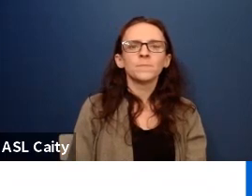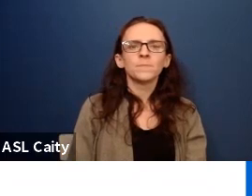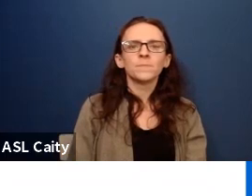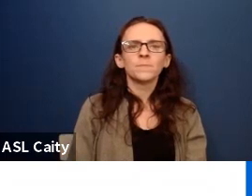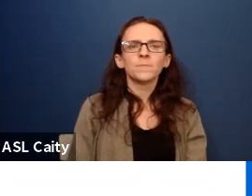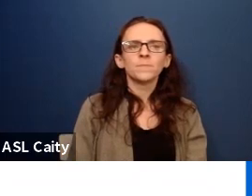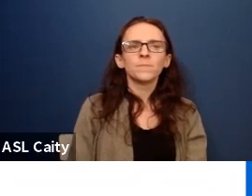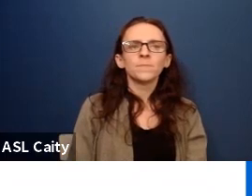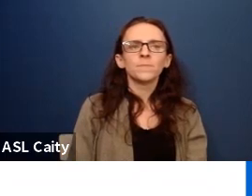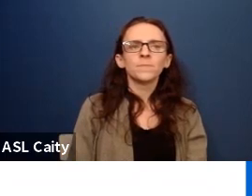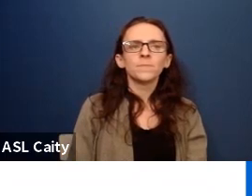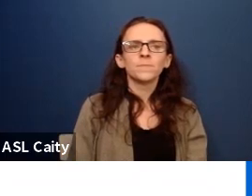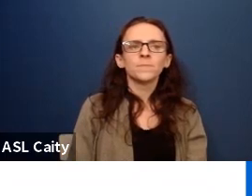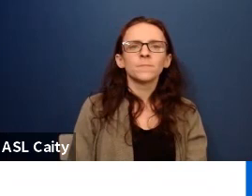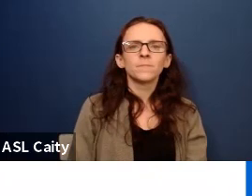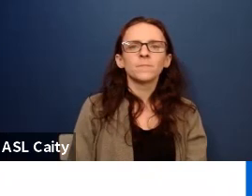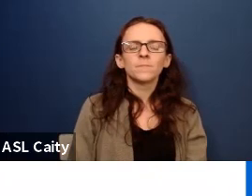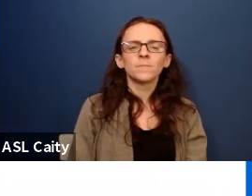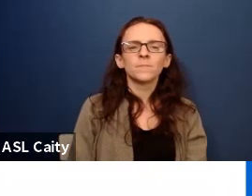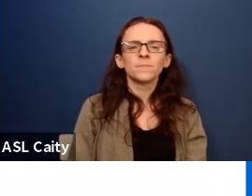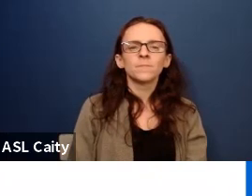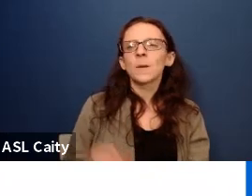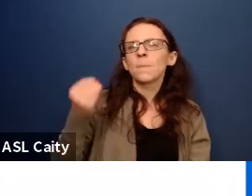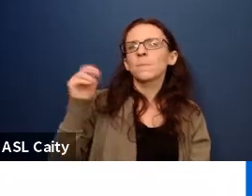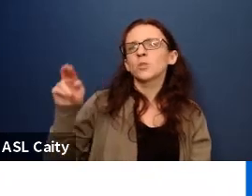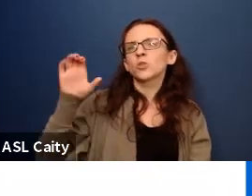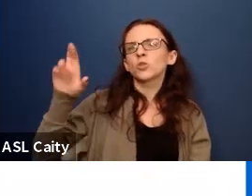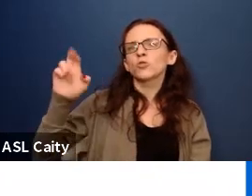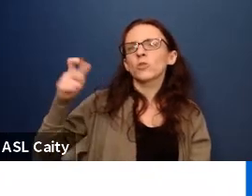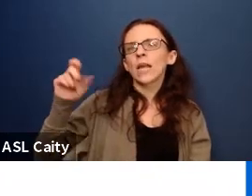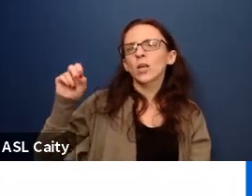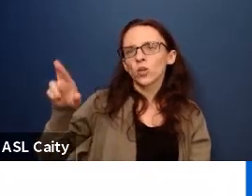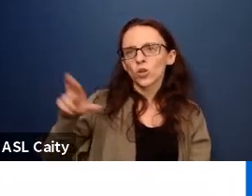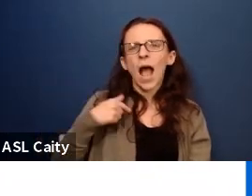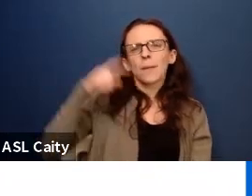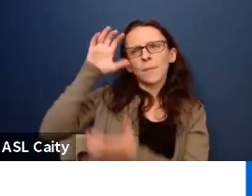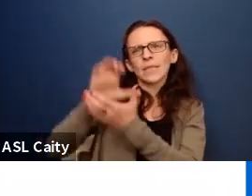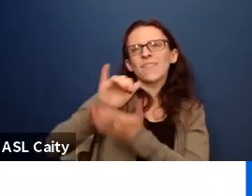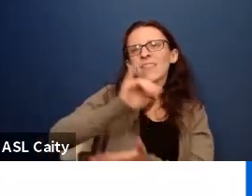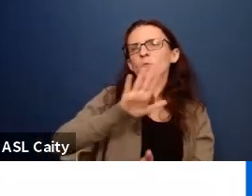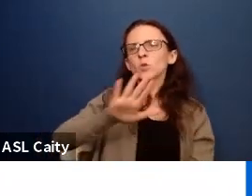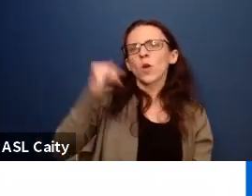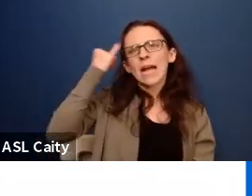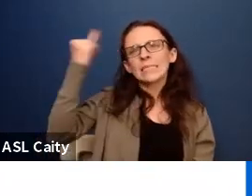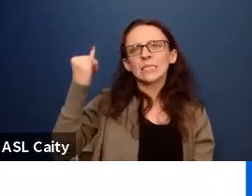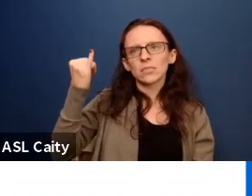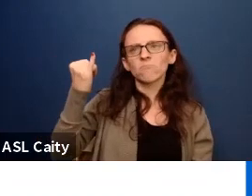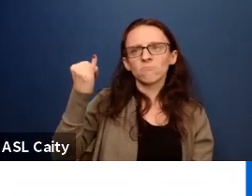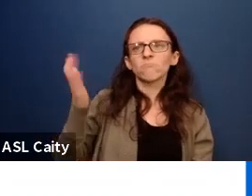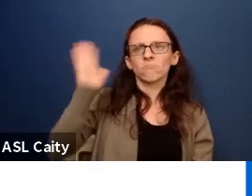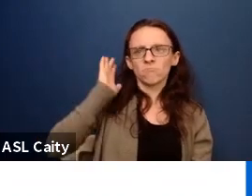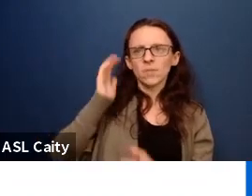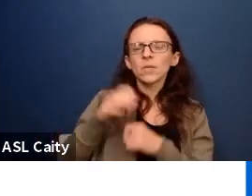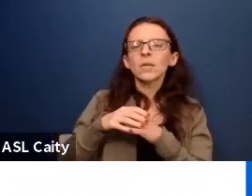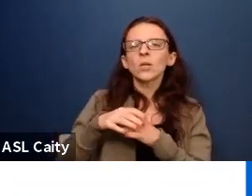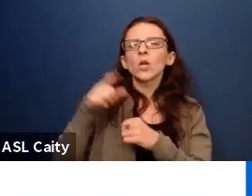And I think, Mr. Kreger, I think this was originally your idea in thinking that it might